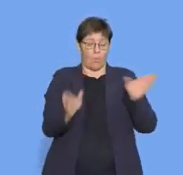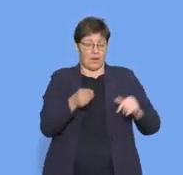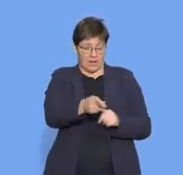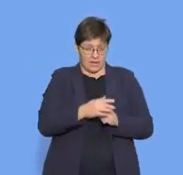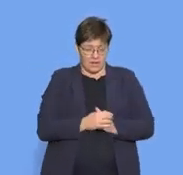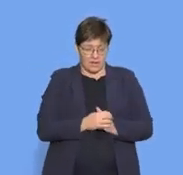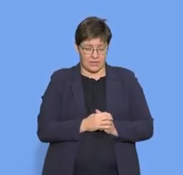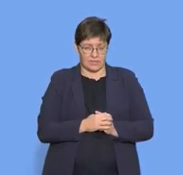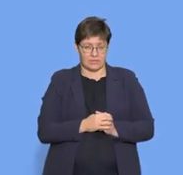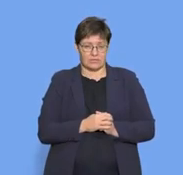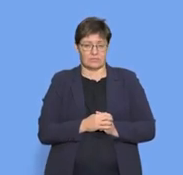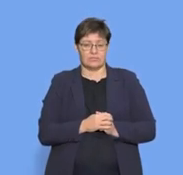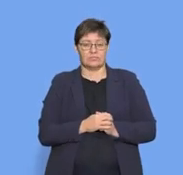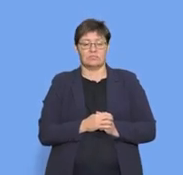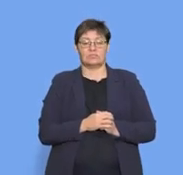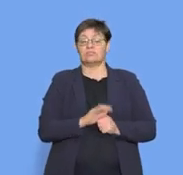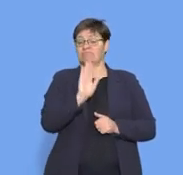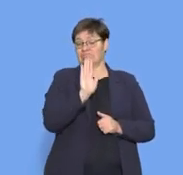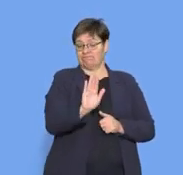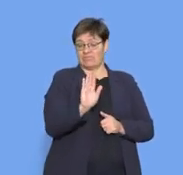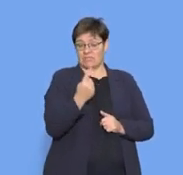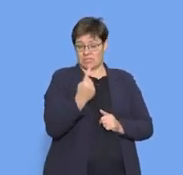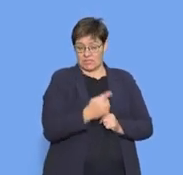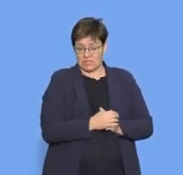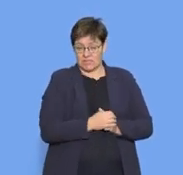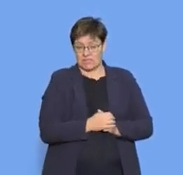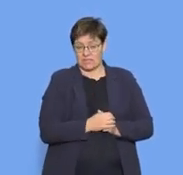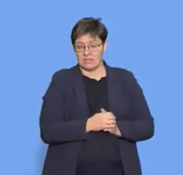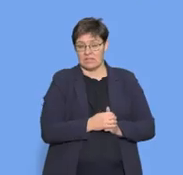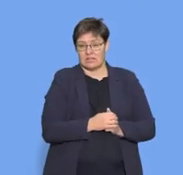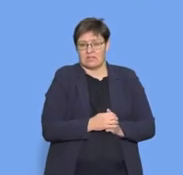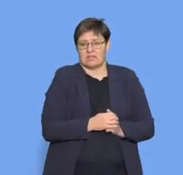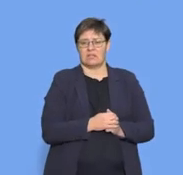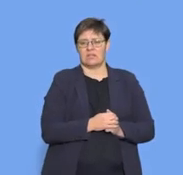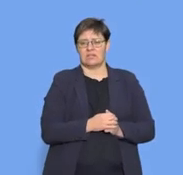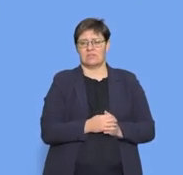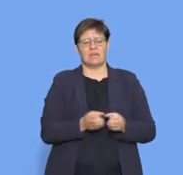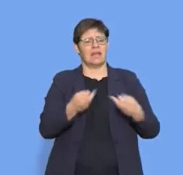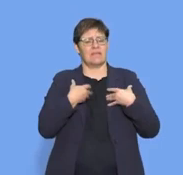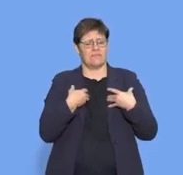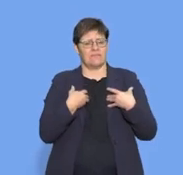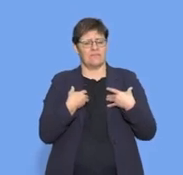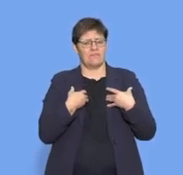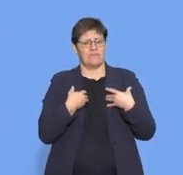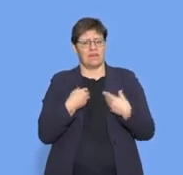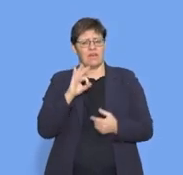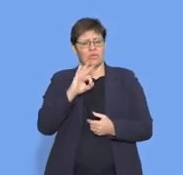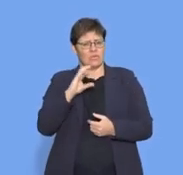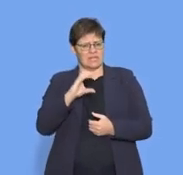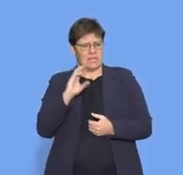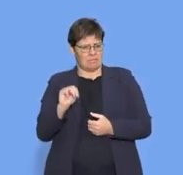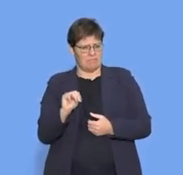top. I'm going to stop and pause us there right now. If I've only been given